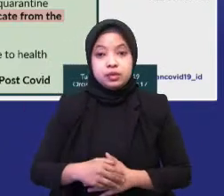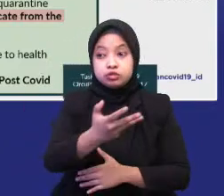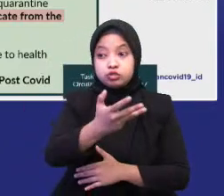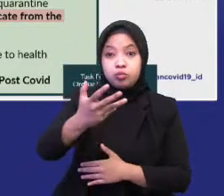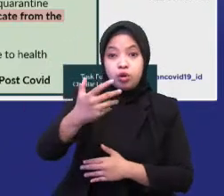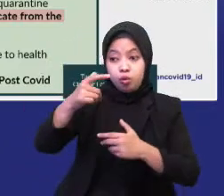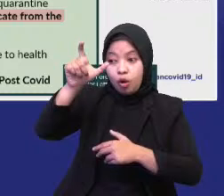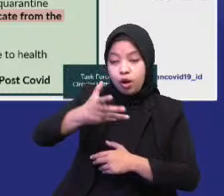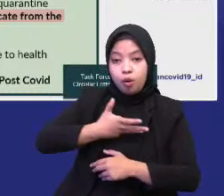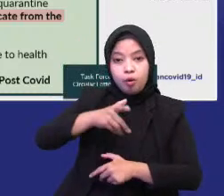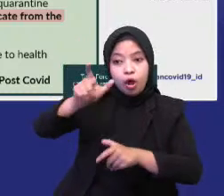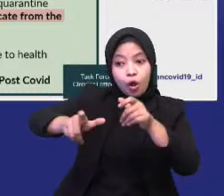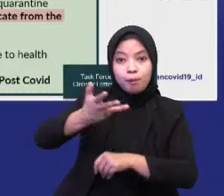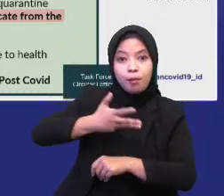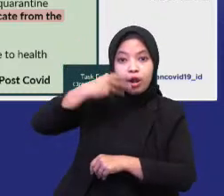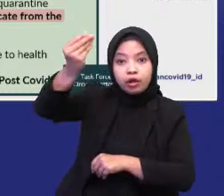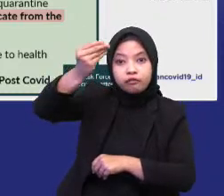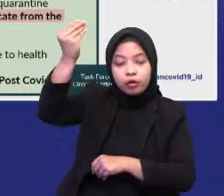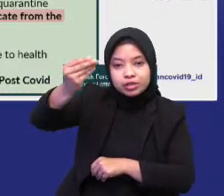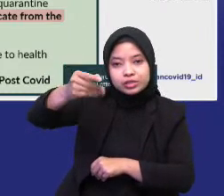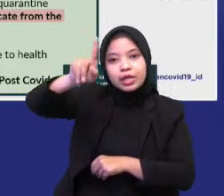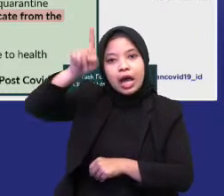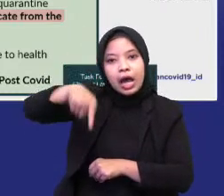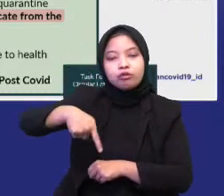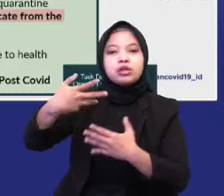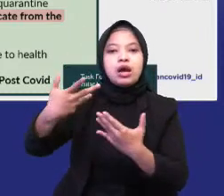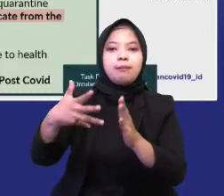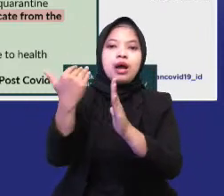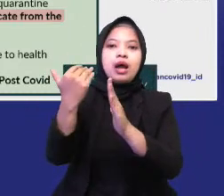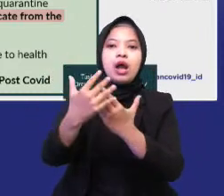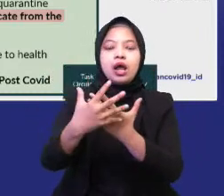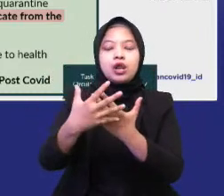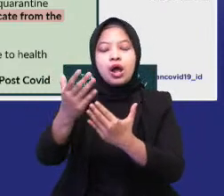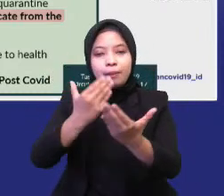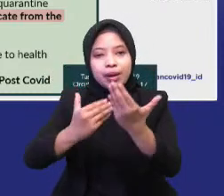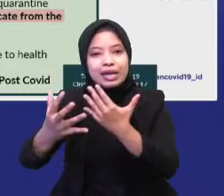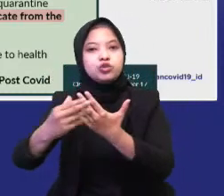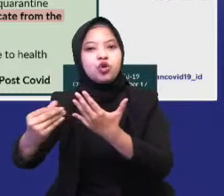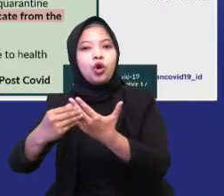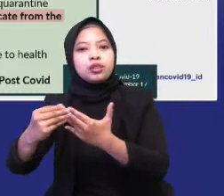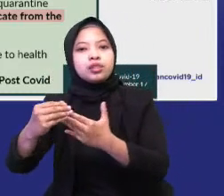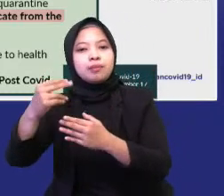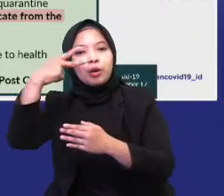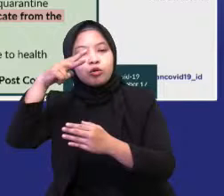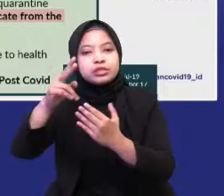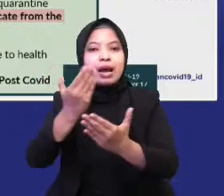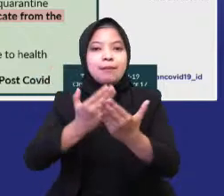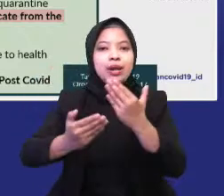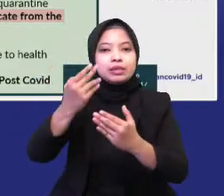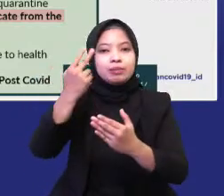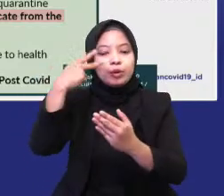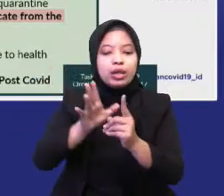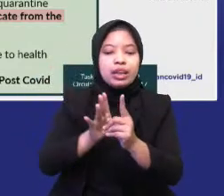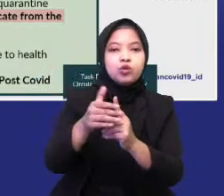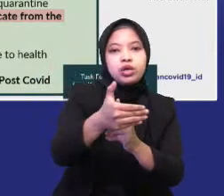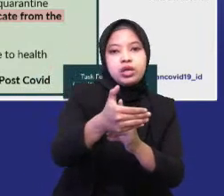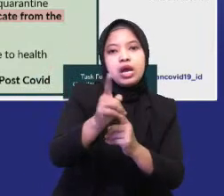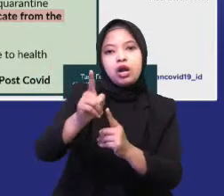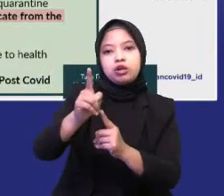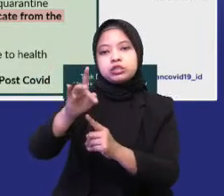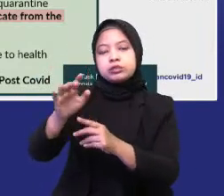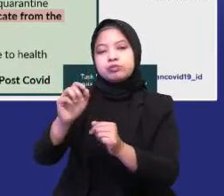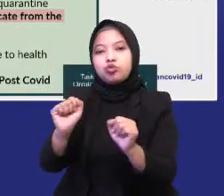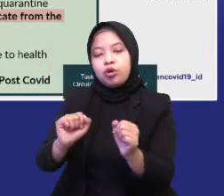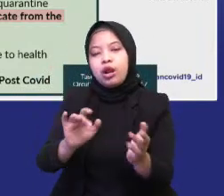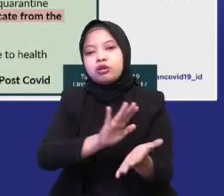with specific health conditions or comorbidities who cannot be vaccinated must provide official letter from hospital in